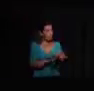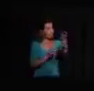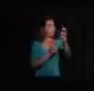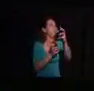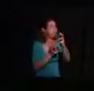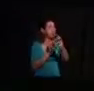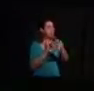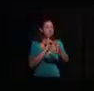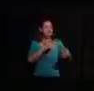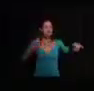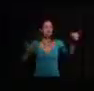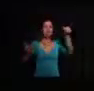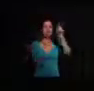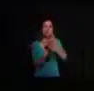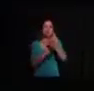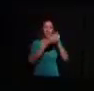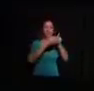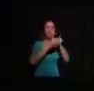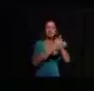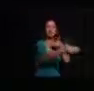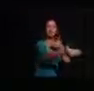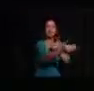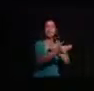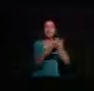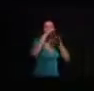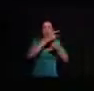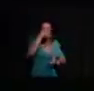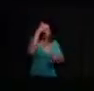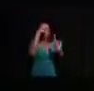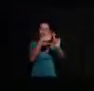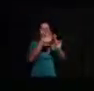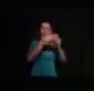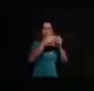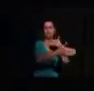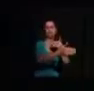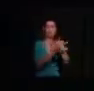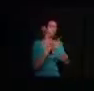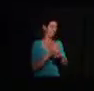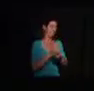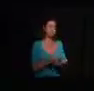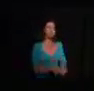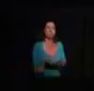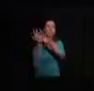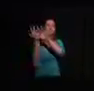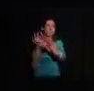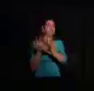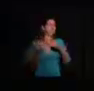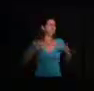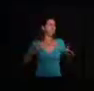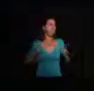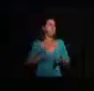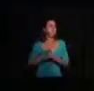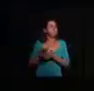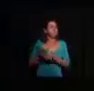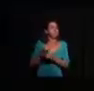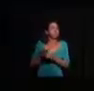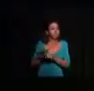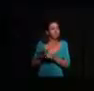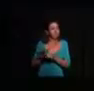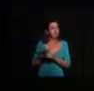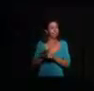change. From that moment on, he took a positive step forward, never drank again. And at that day, when